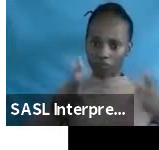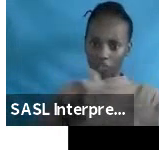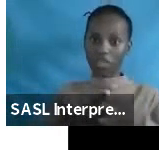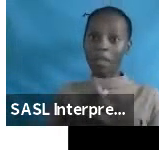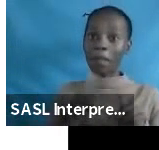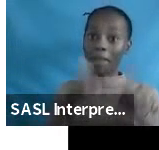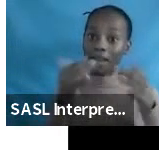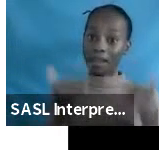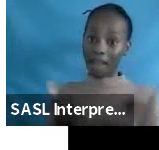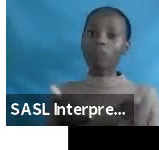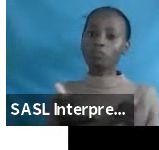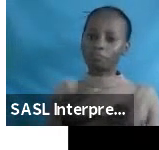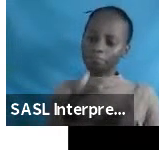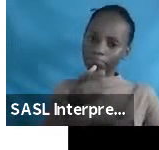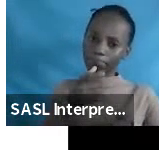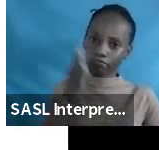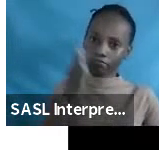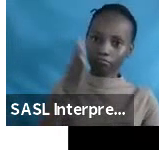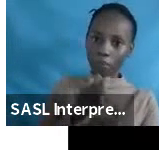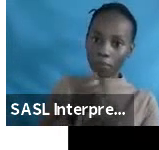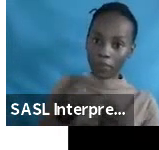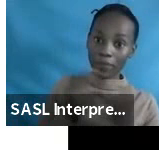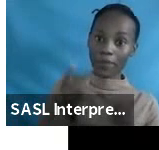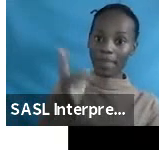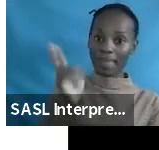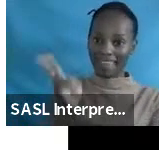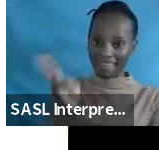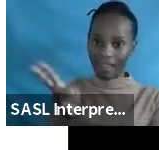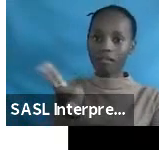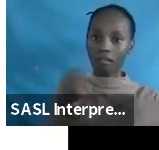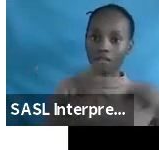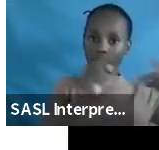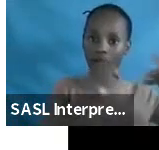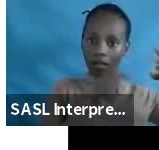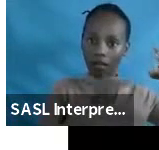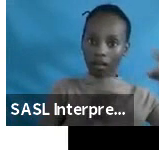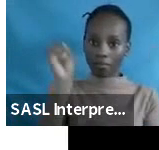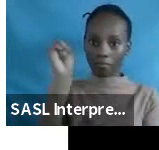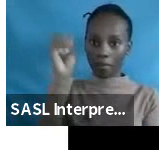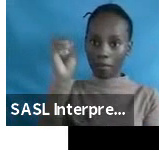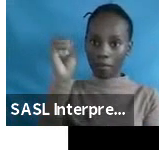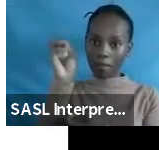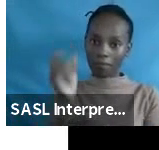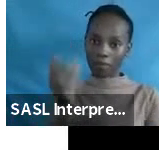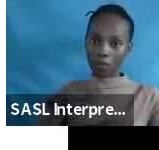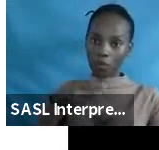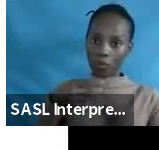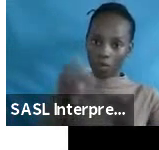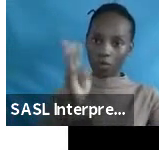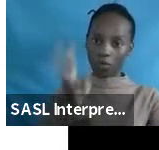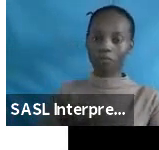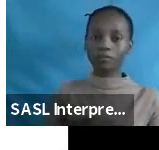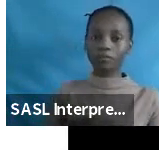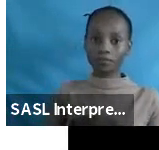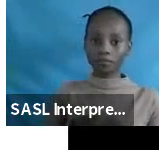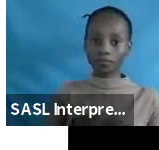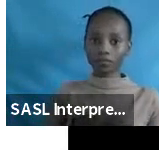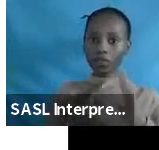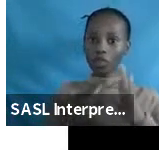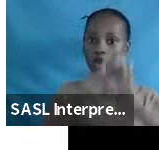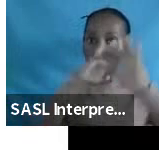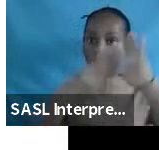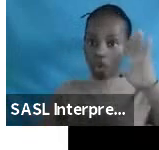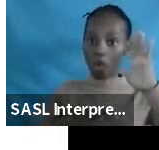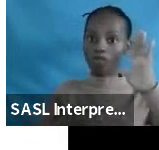emphasis, I will go through them quickly. There are lower revenues for the fiscus that are coming in as a